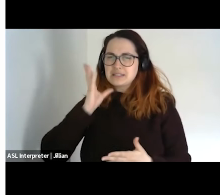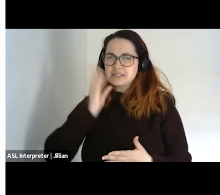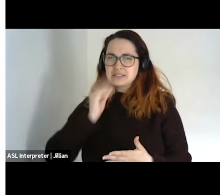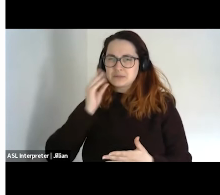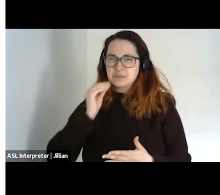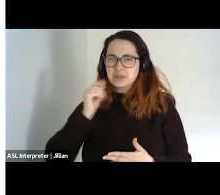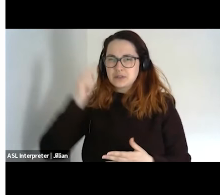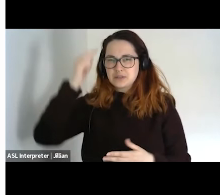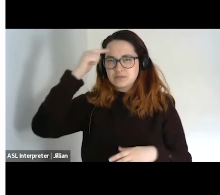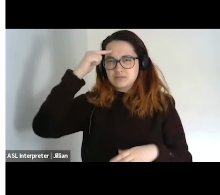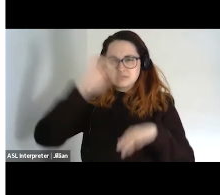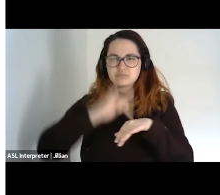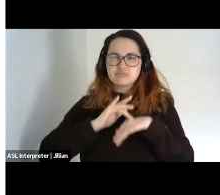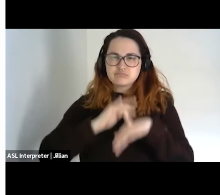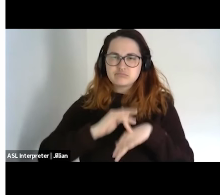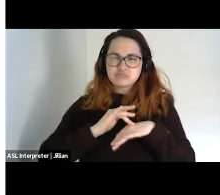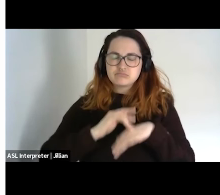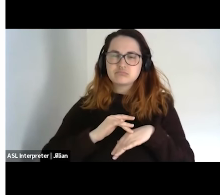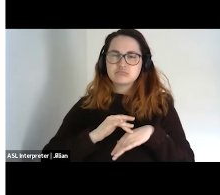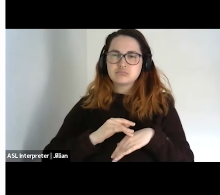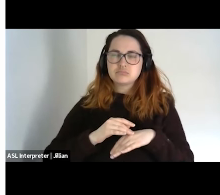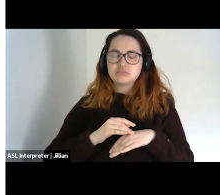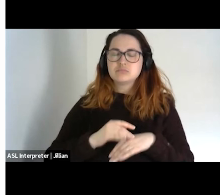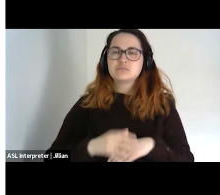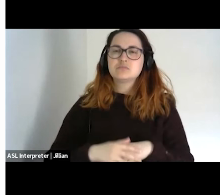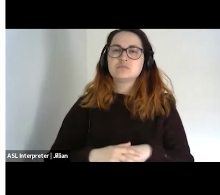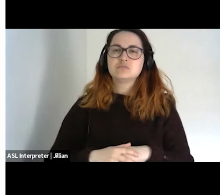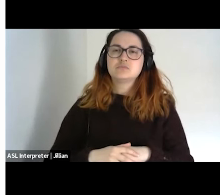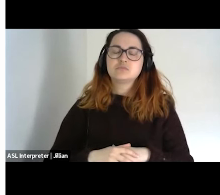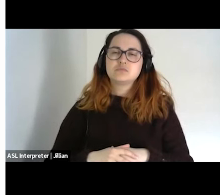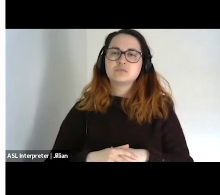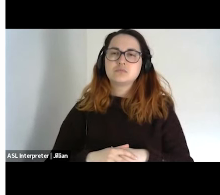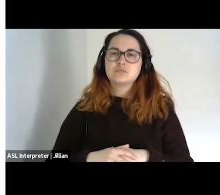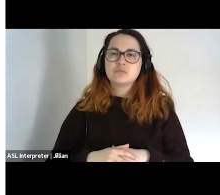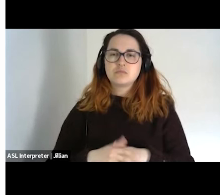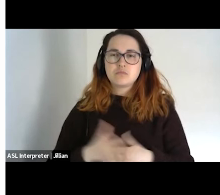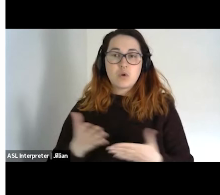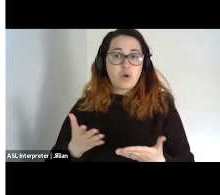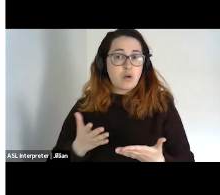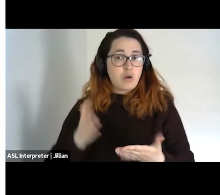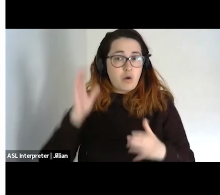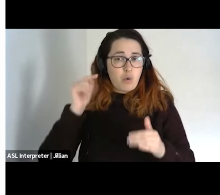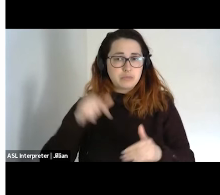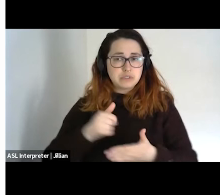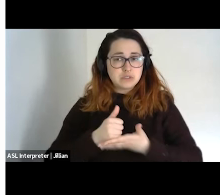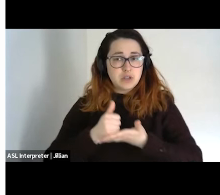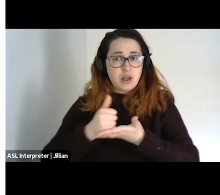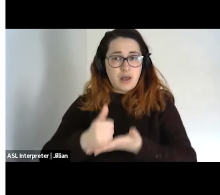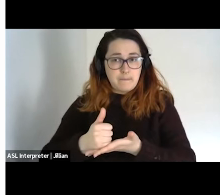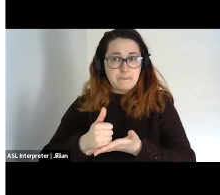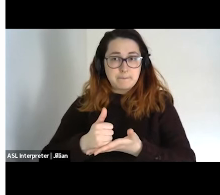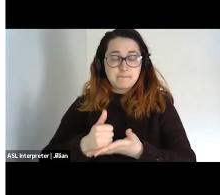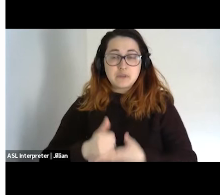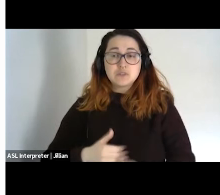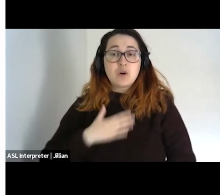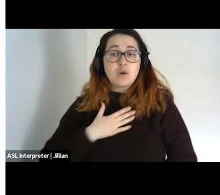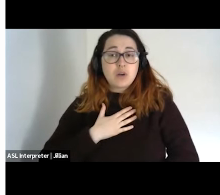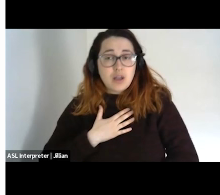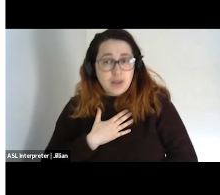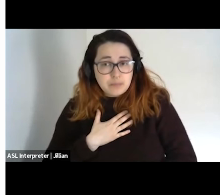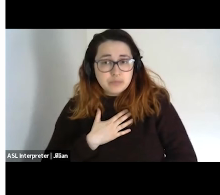same for others. Okay. So, I hope this helps you to sort of understand that empathy when it comes to communication